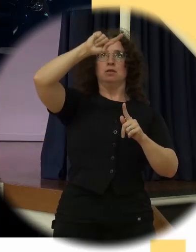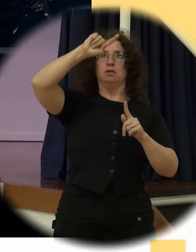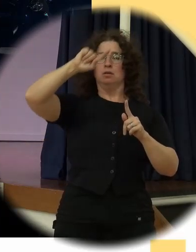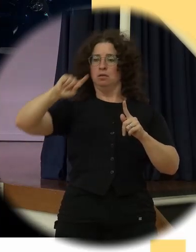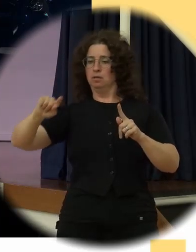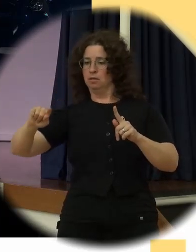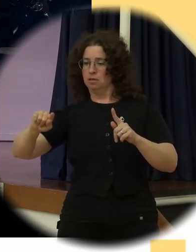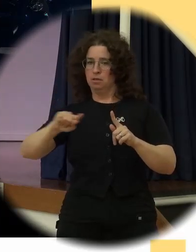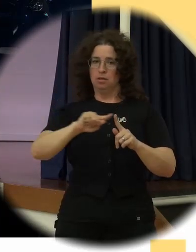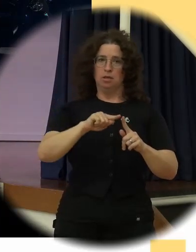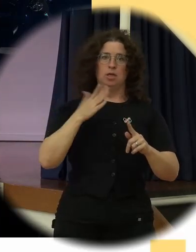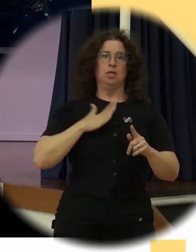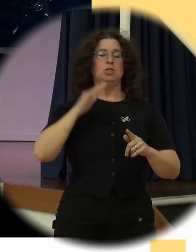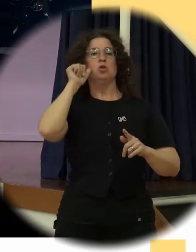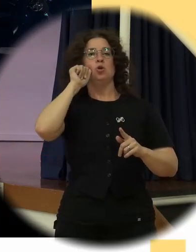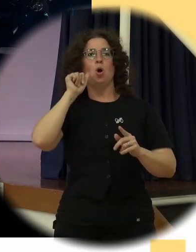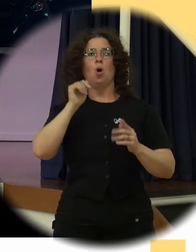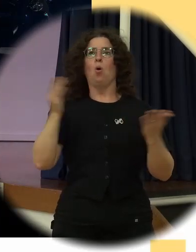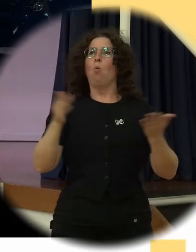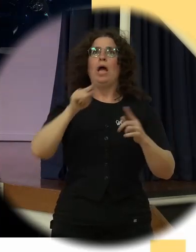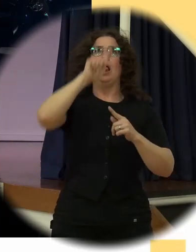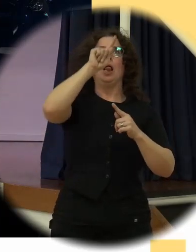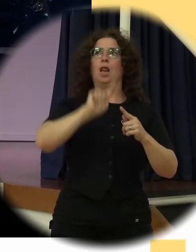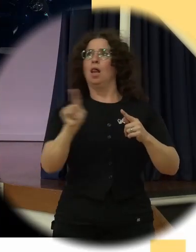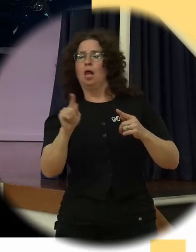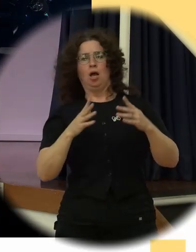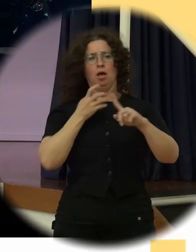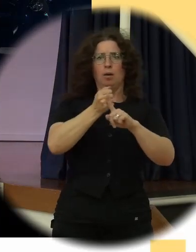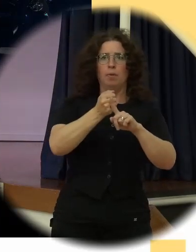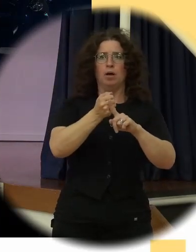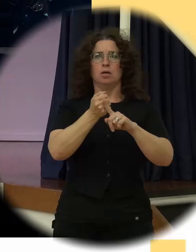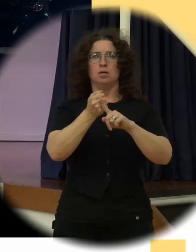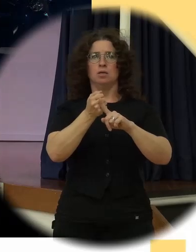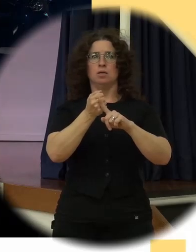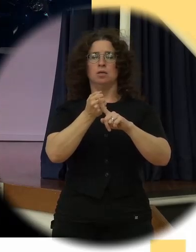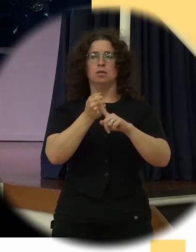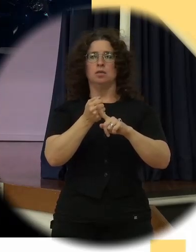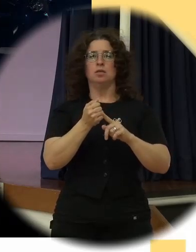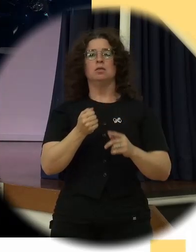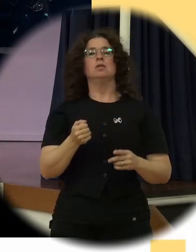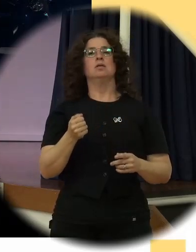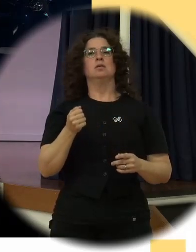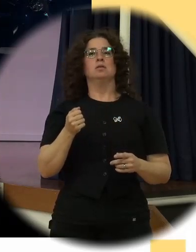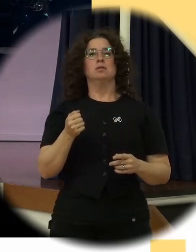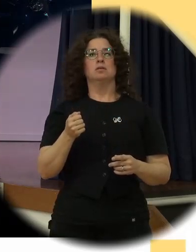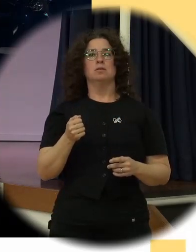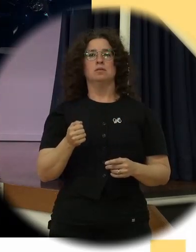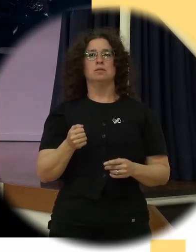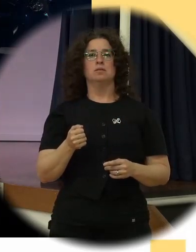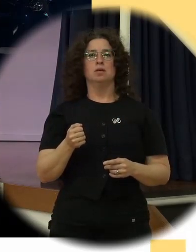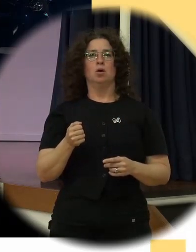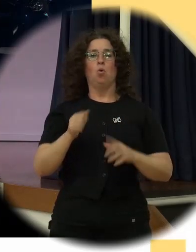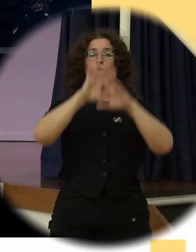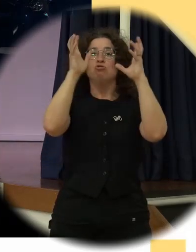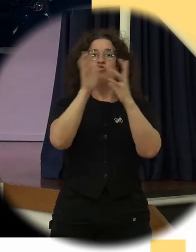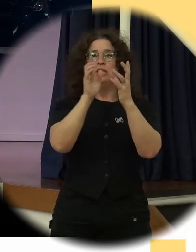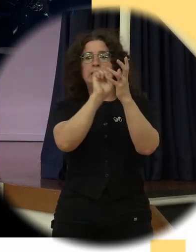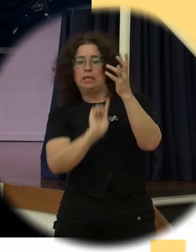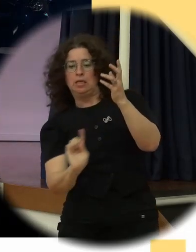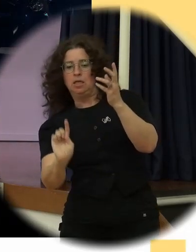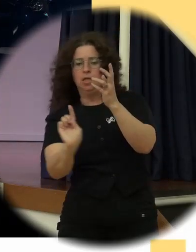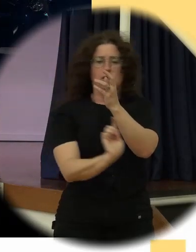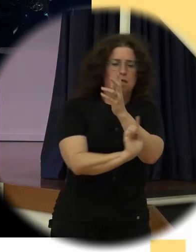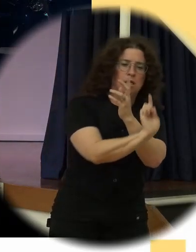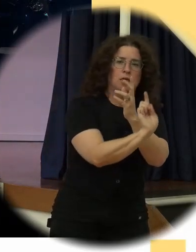what triangles it's going to use to measure where its collisions are. And when it starts even just going through the trees, trying to sort out